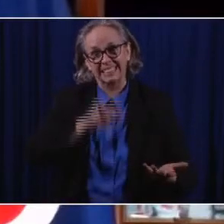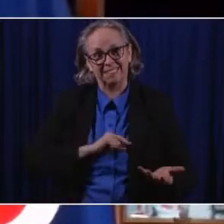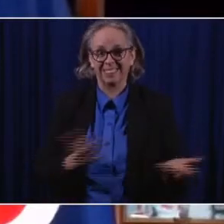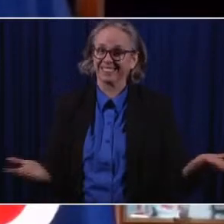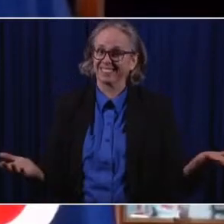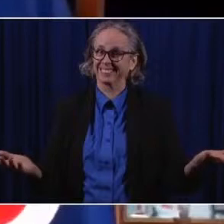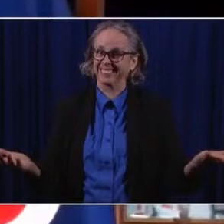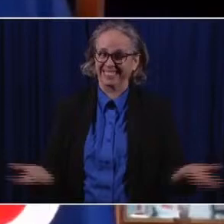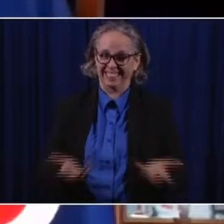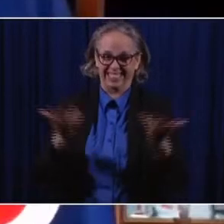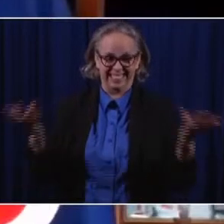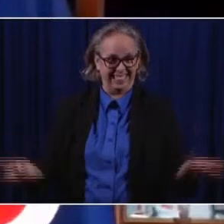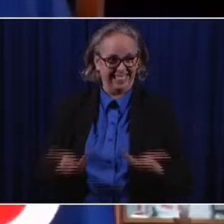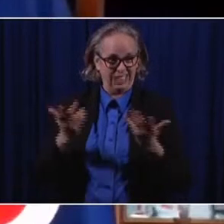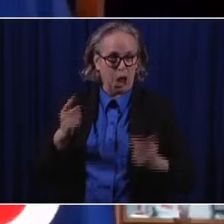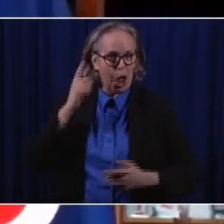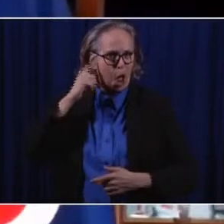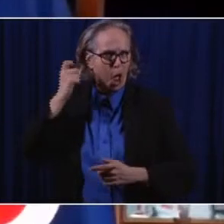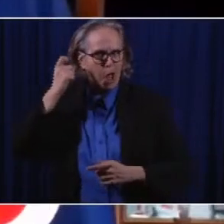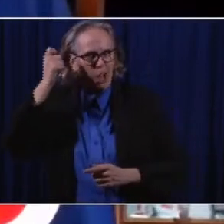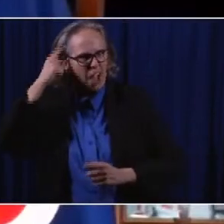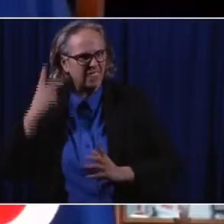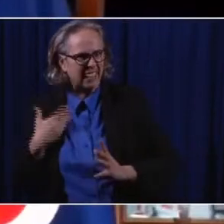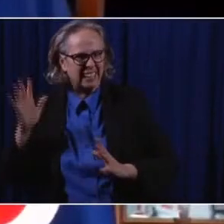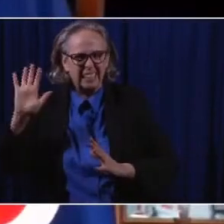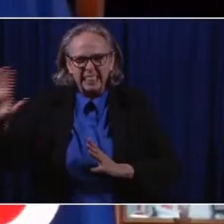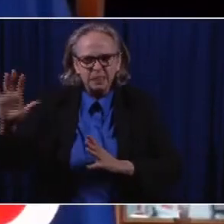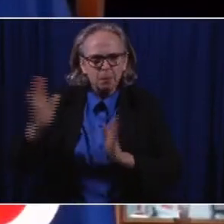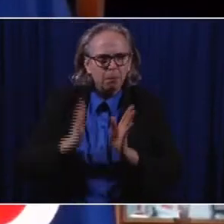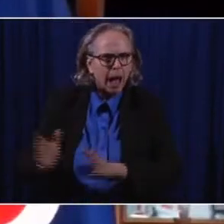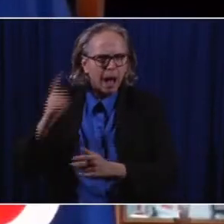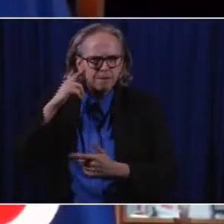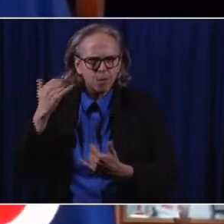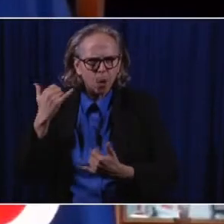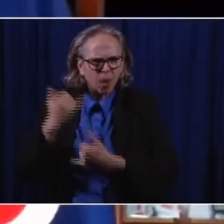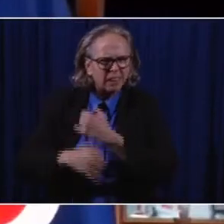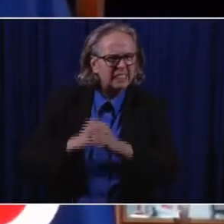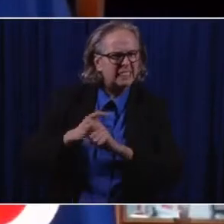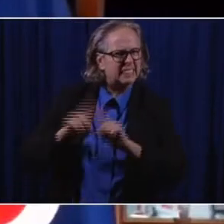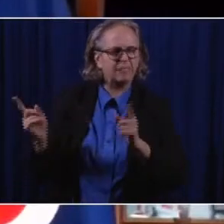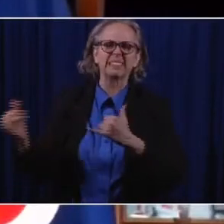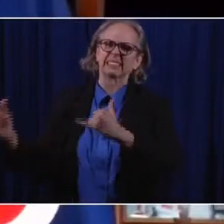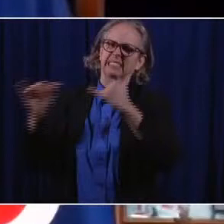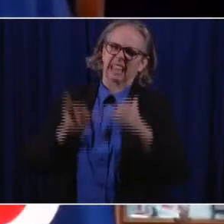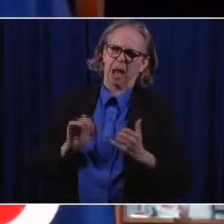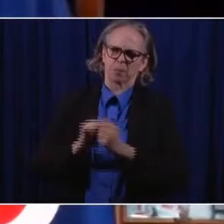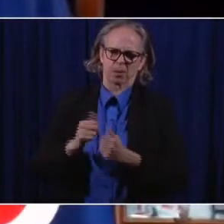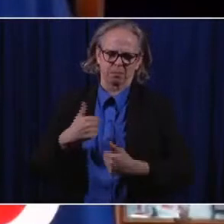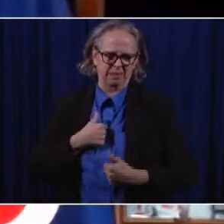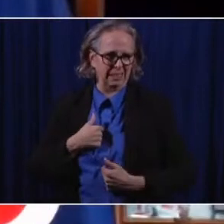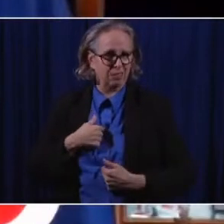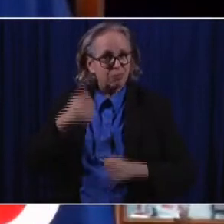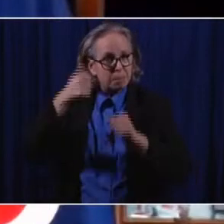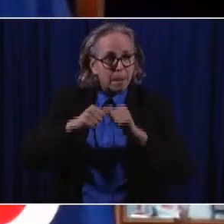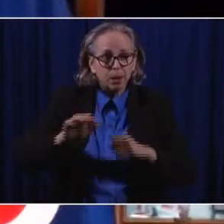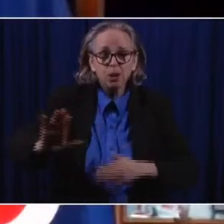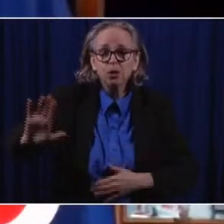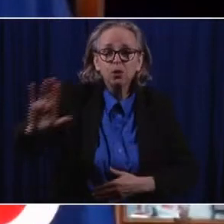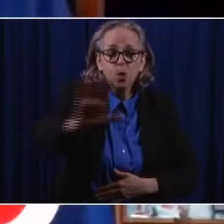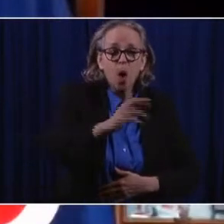think most people are. That's different than usual. Remember that there are restaurants out there, caterers, people who are willing to